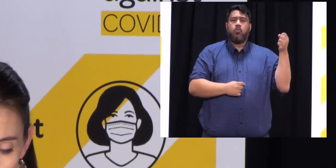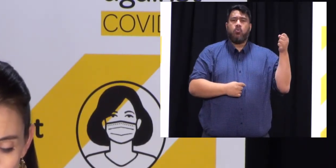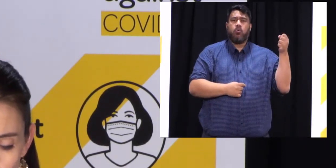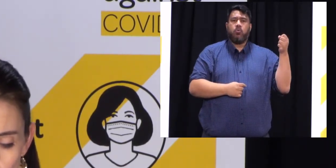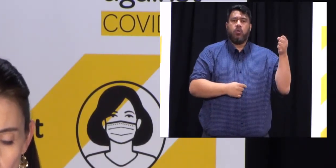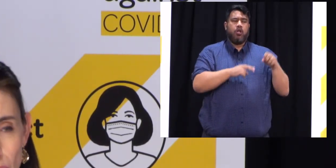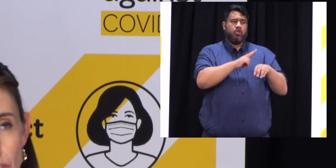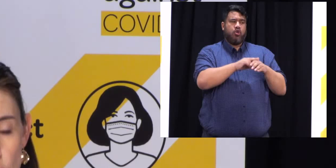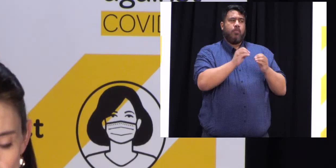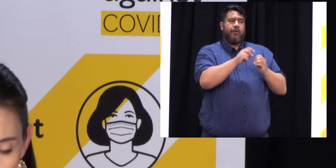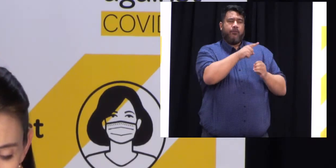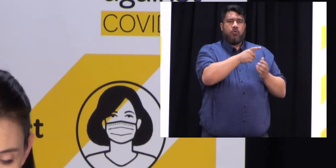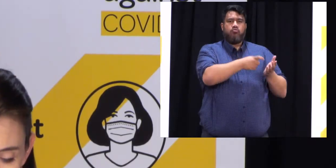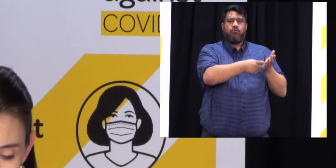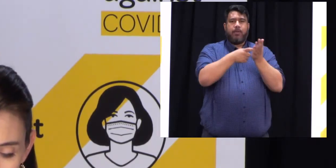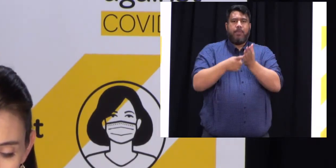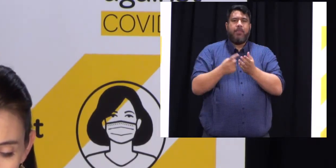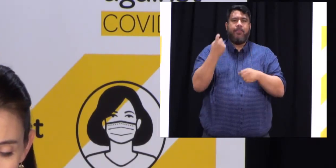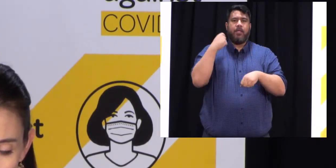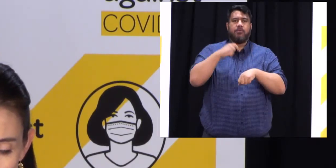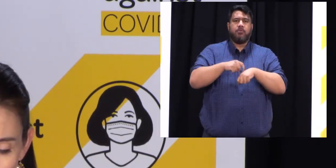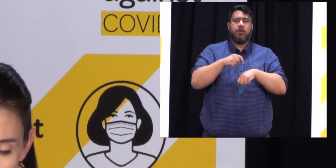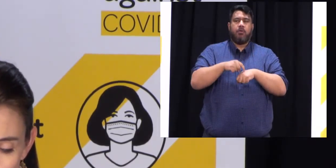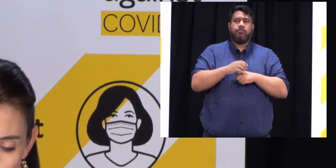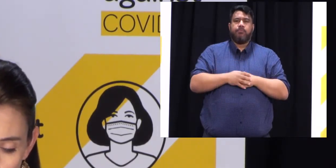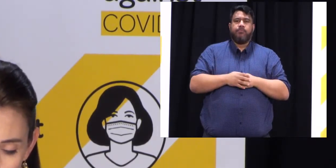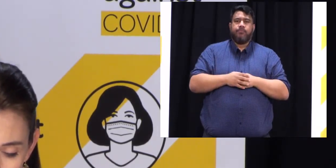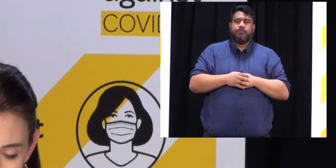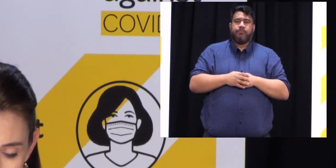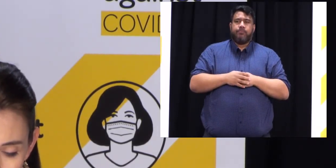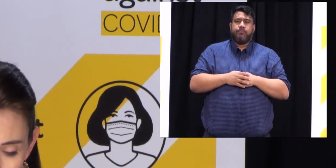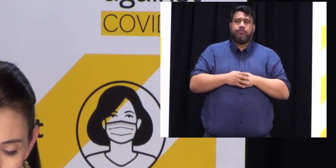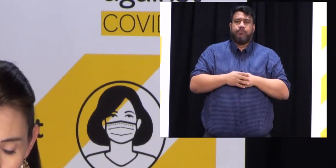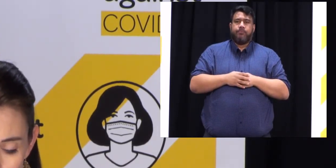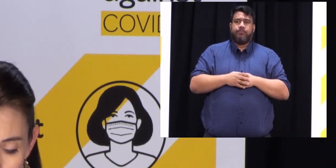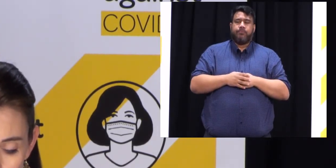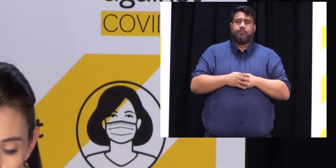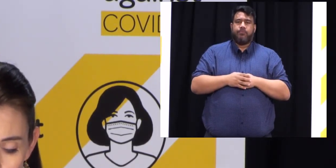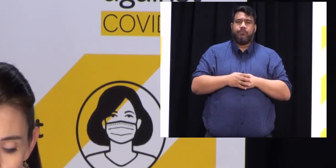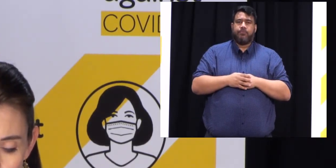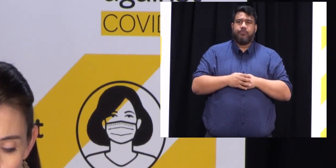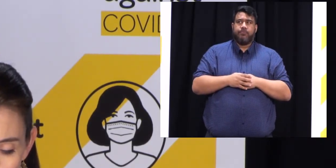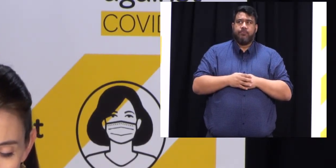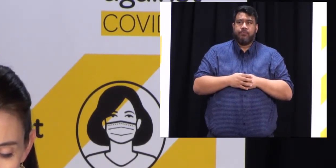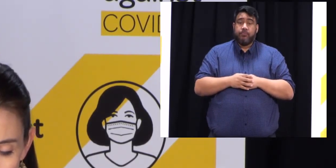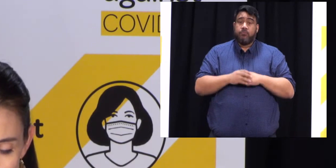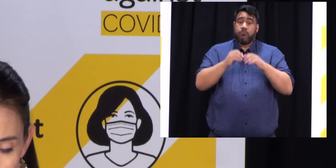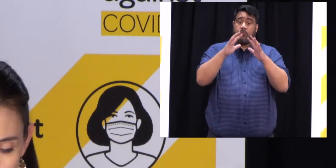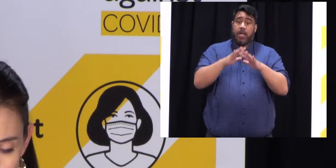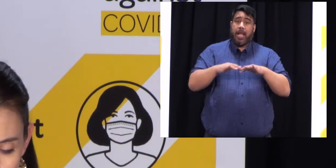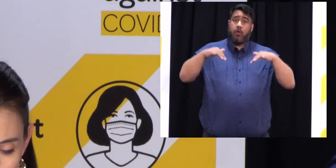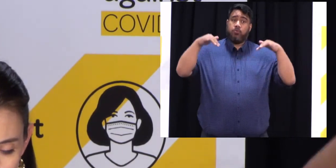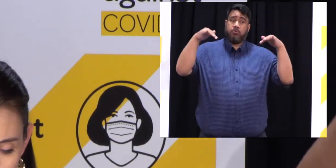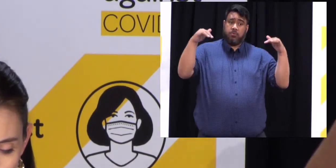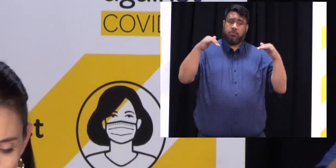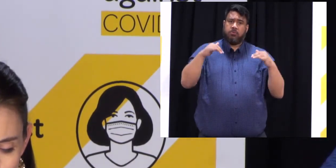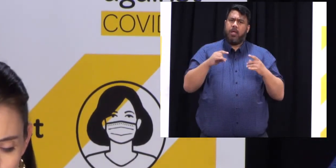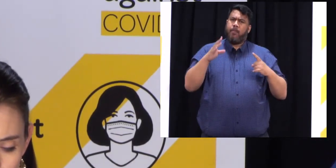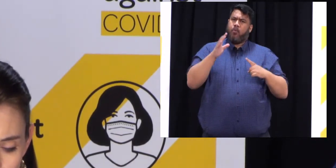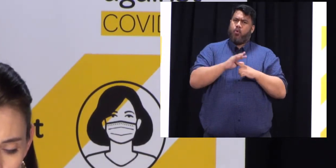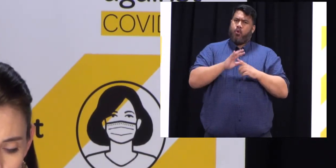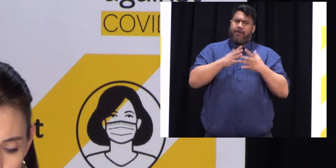Health. While, of course, we want to ensure that representatives from across the House have the ability to scrutinise the government at this